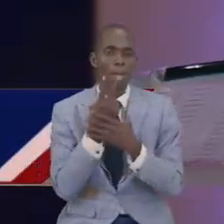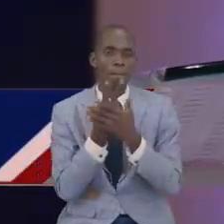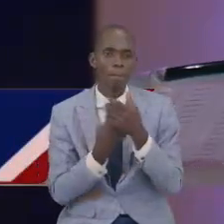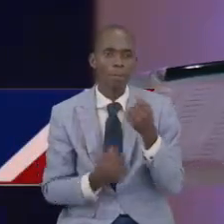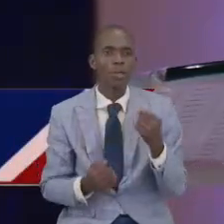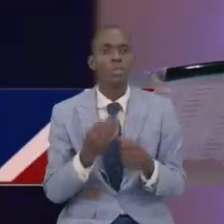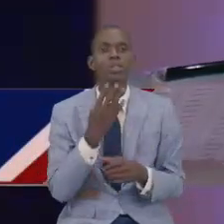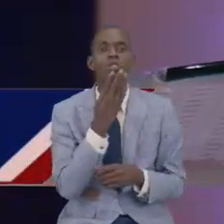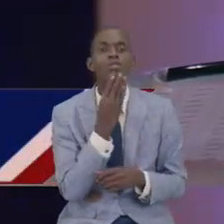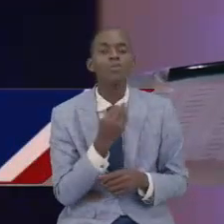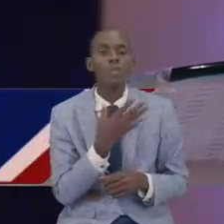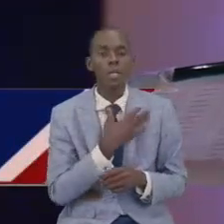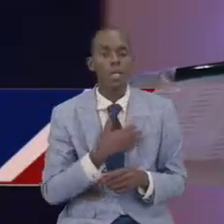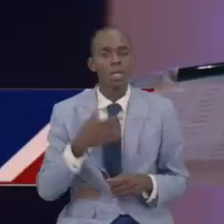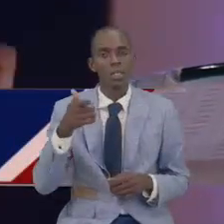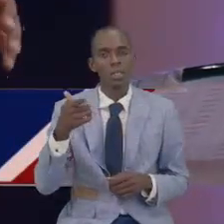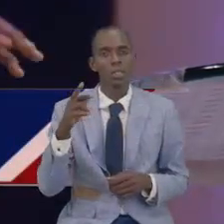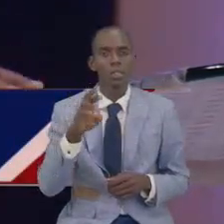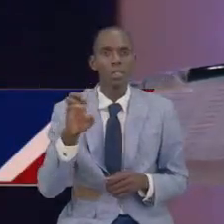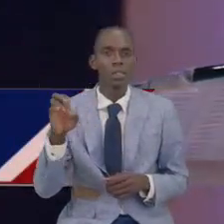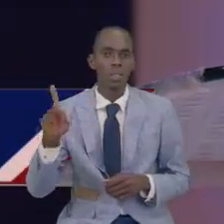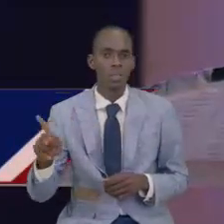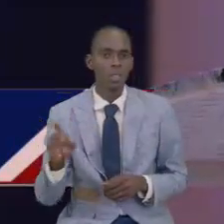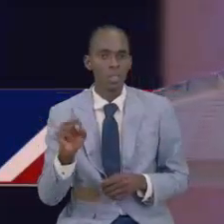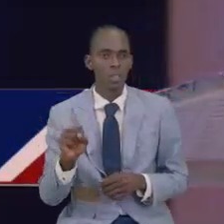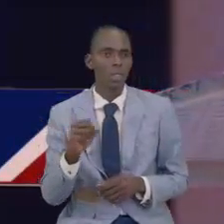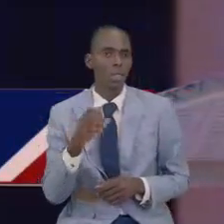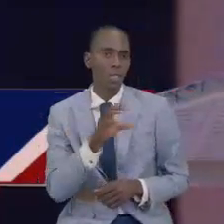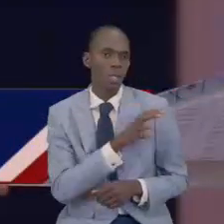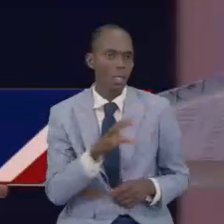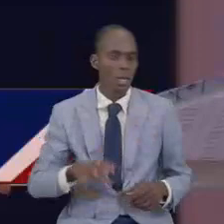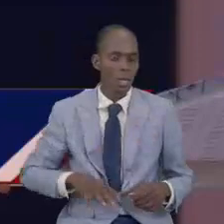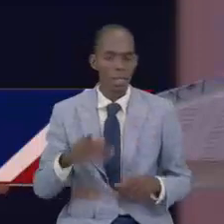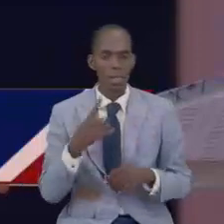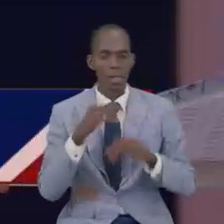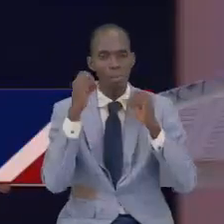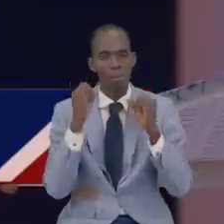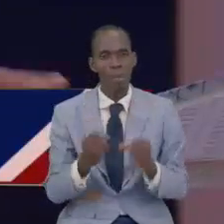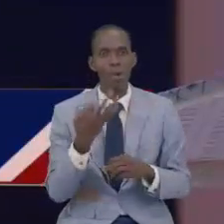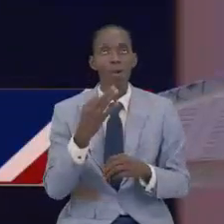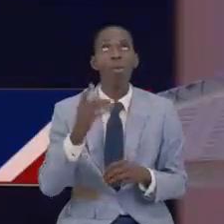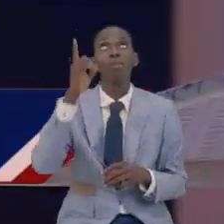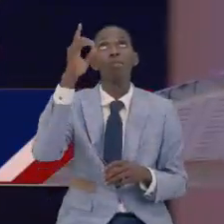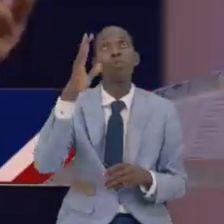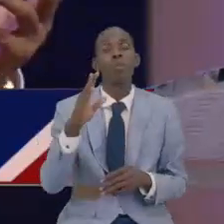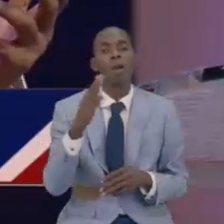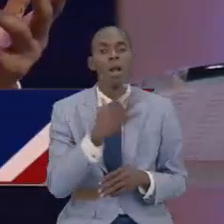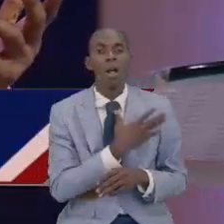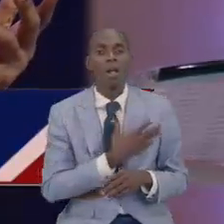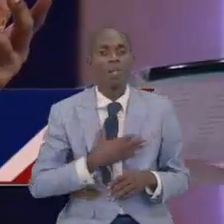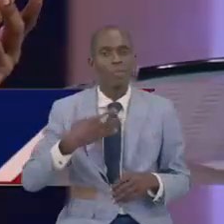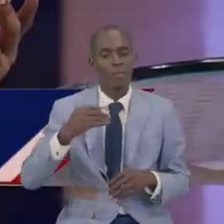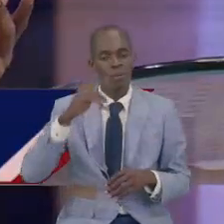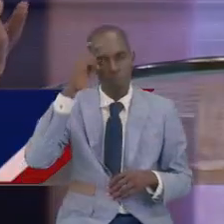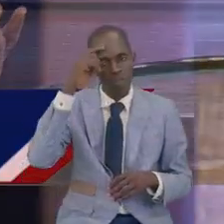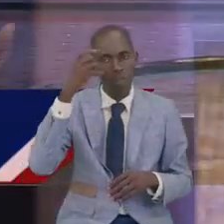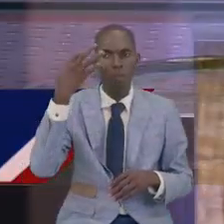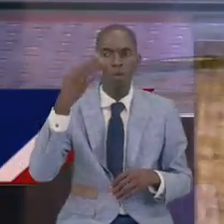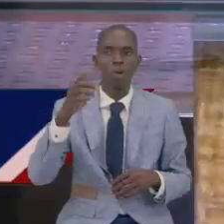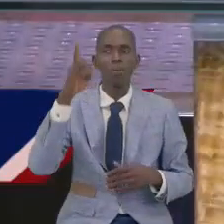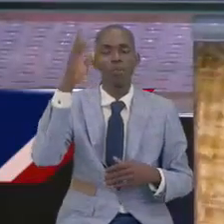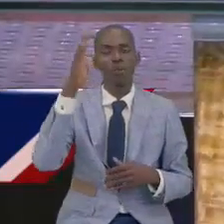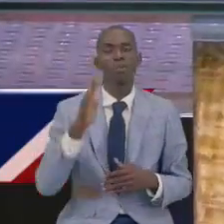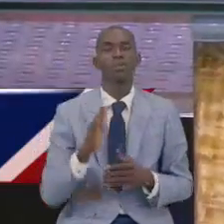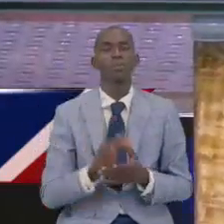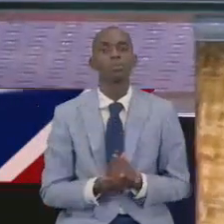called both Jews and Greeks, Christ, the power of God and the wisdom